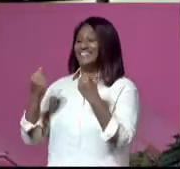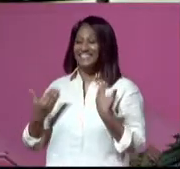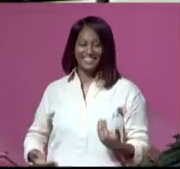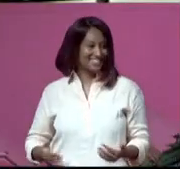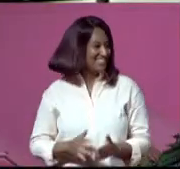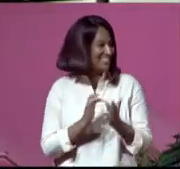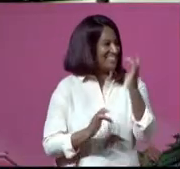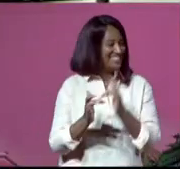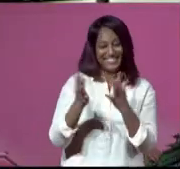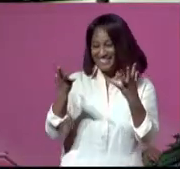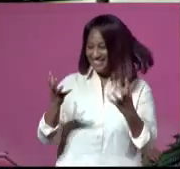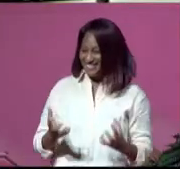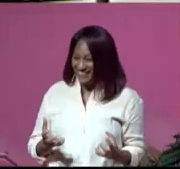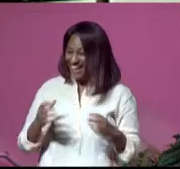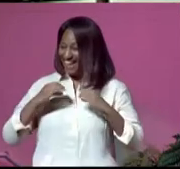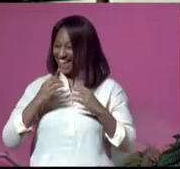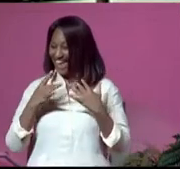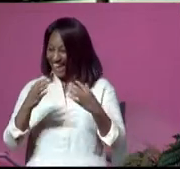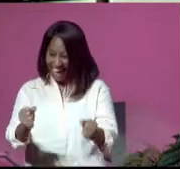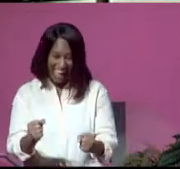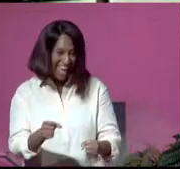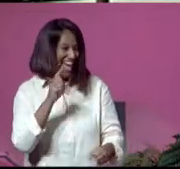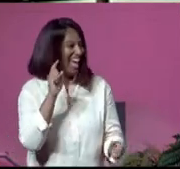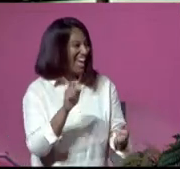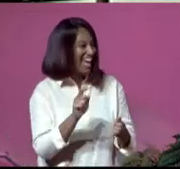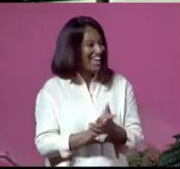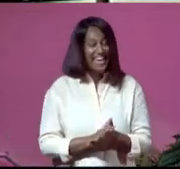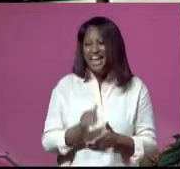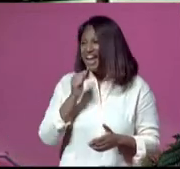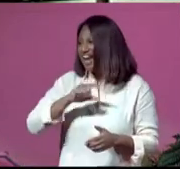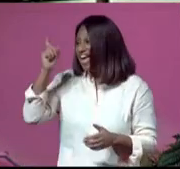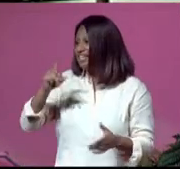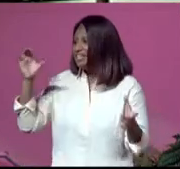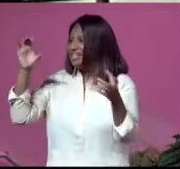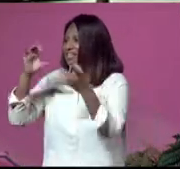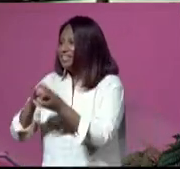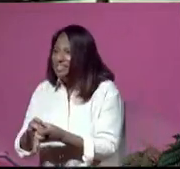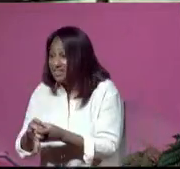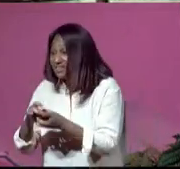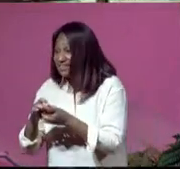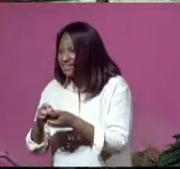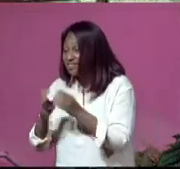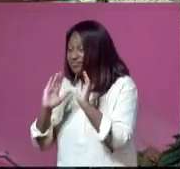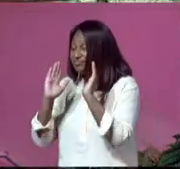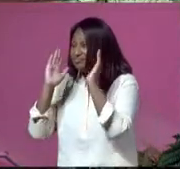sister so that she no longer needs hookups to look up.